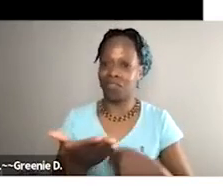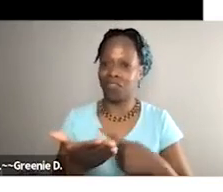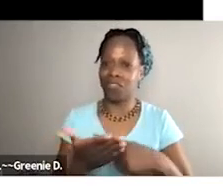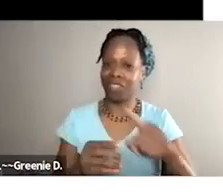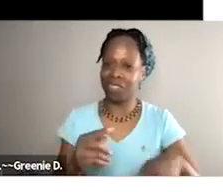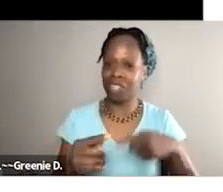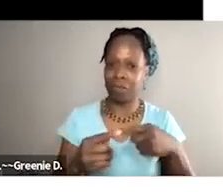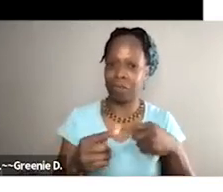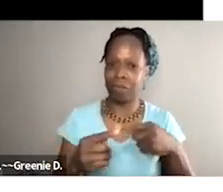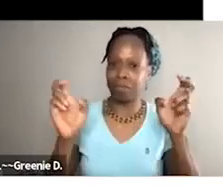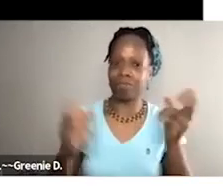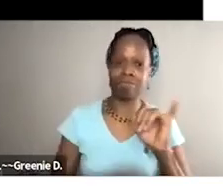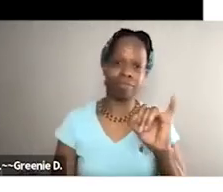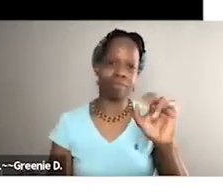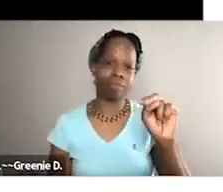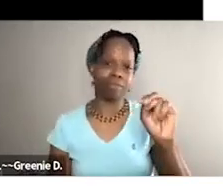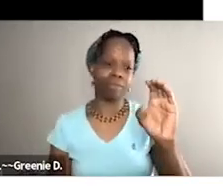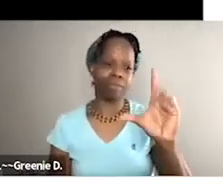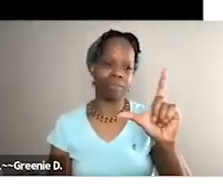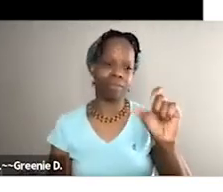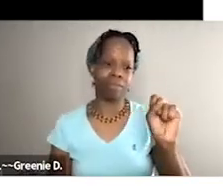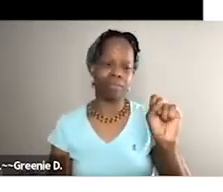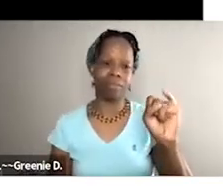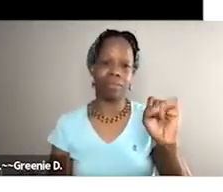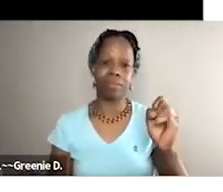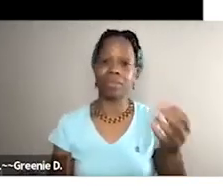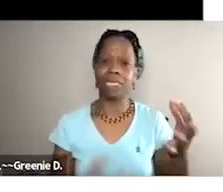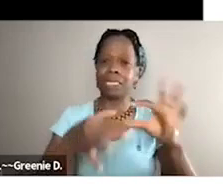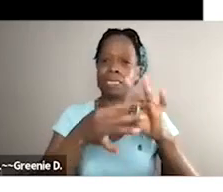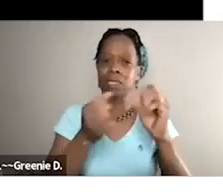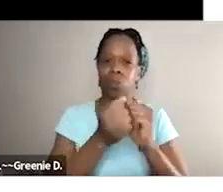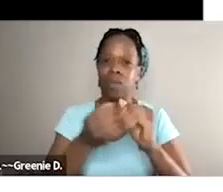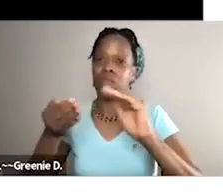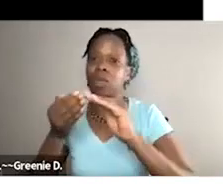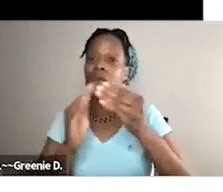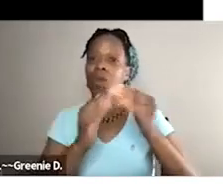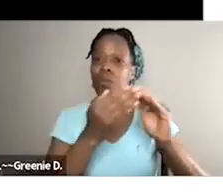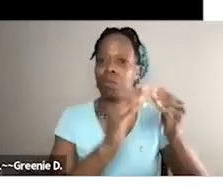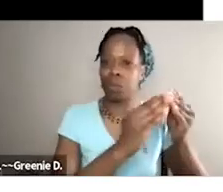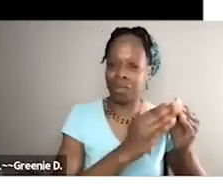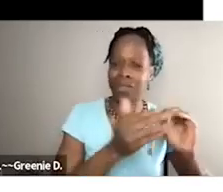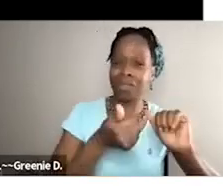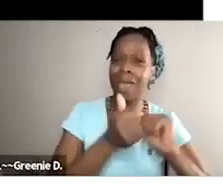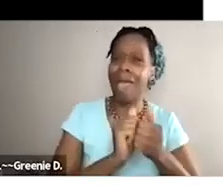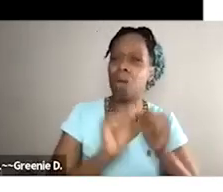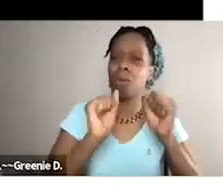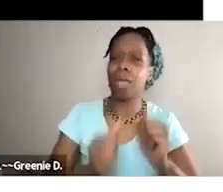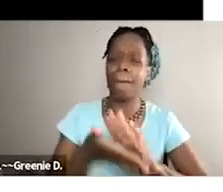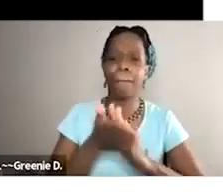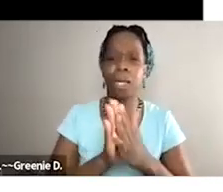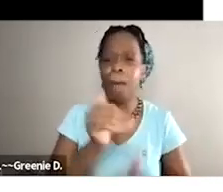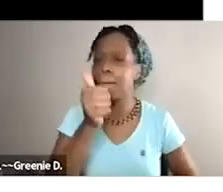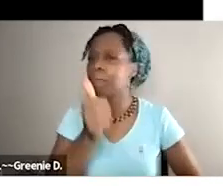inclusion as it relates to communities and how we can make them as welcoming as possible.